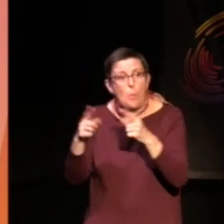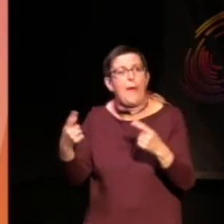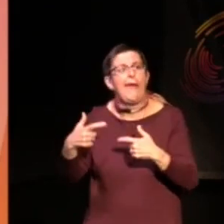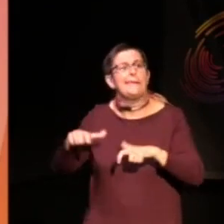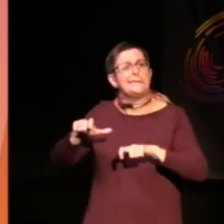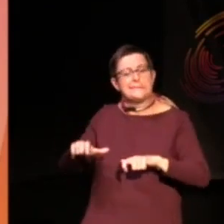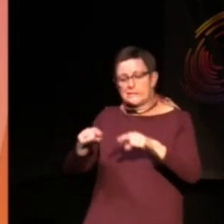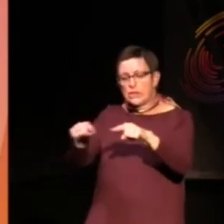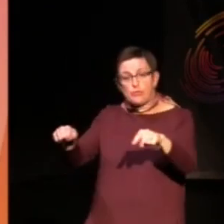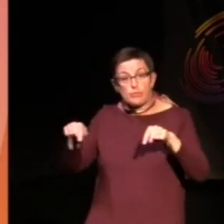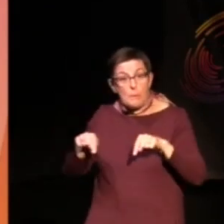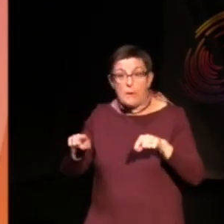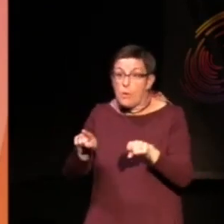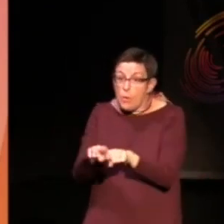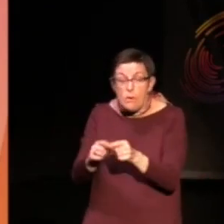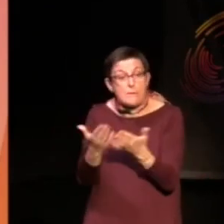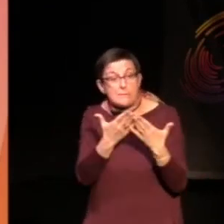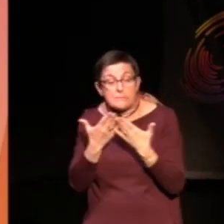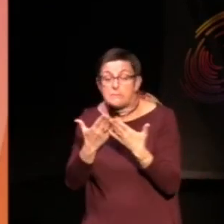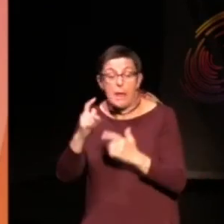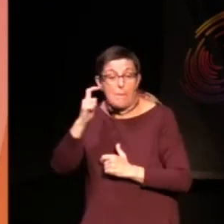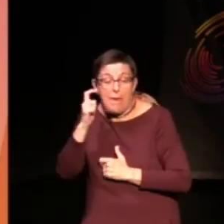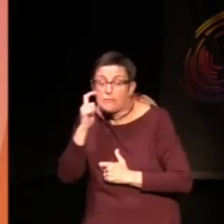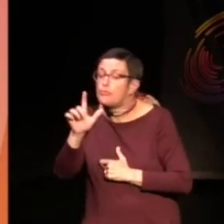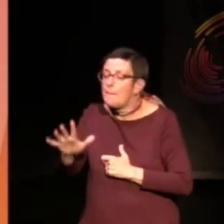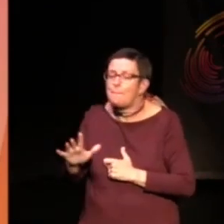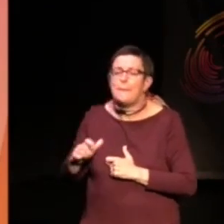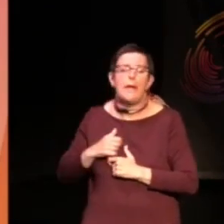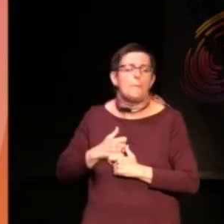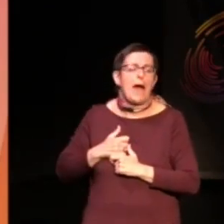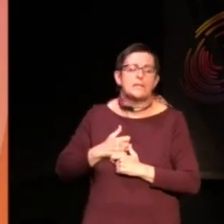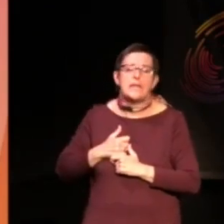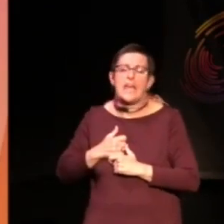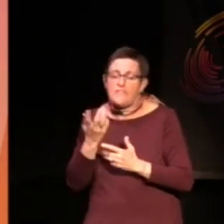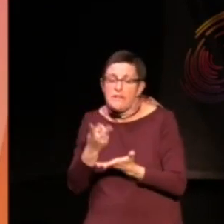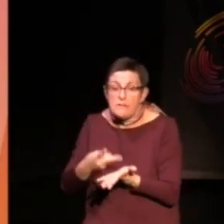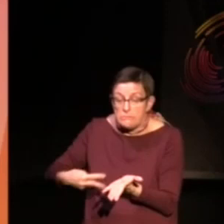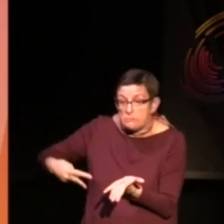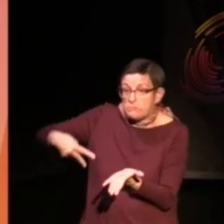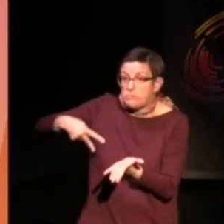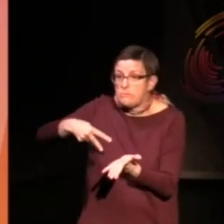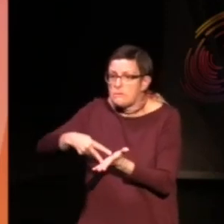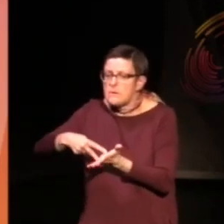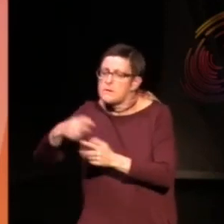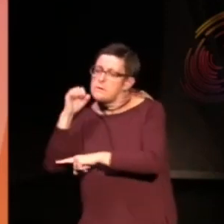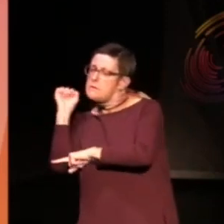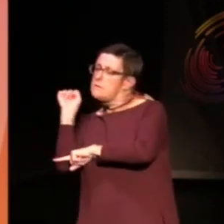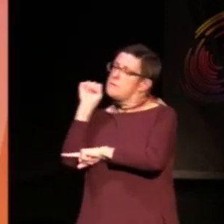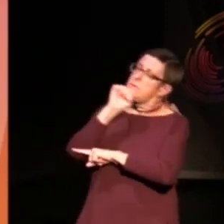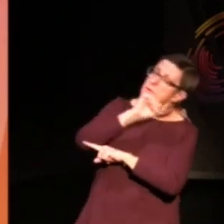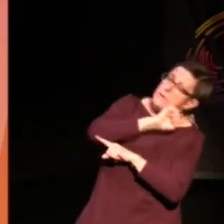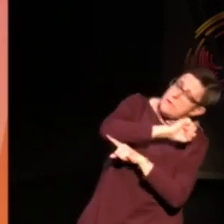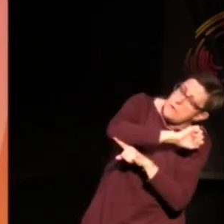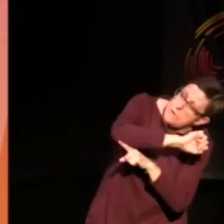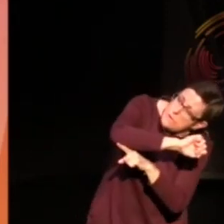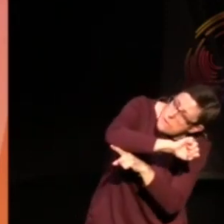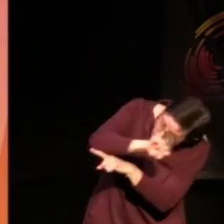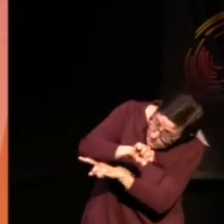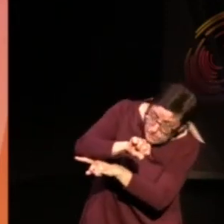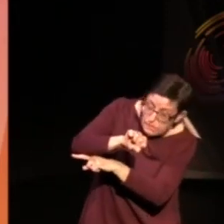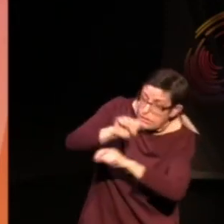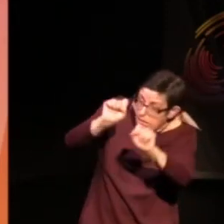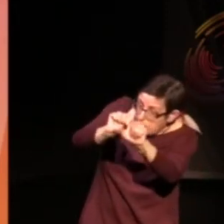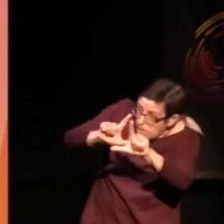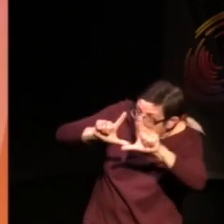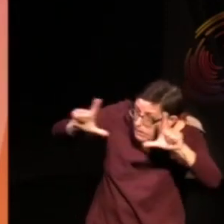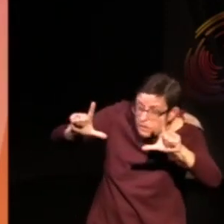bedroom, and if you stepped on it and craned your head far enough to the right, and provided the sky was clear and there wasn't